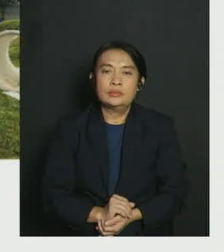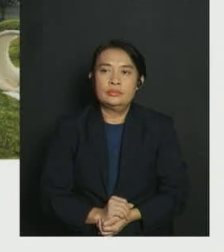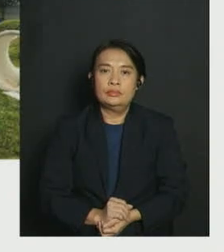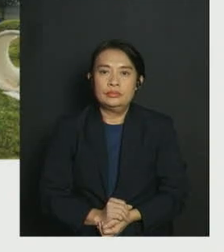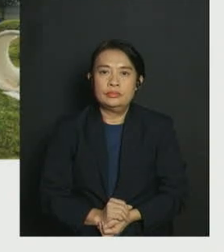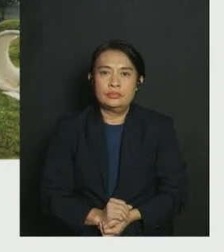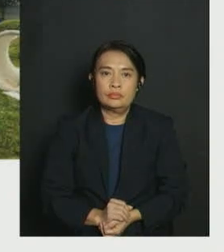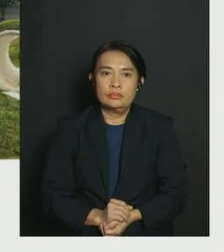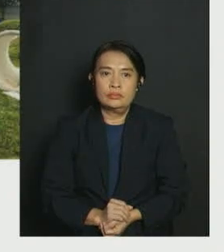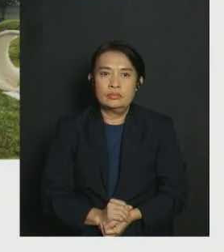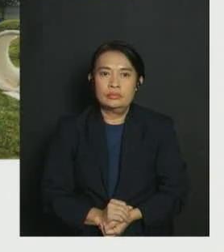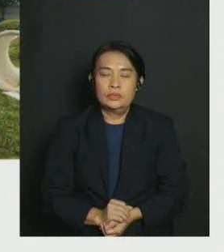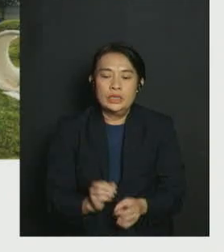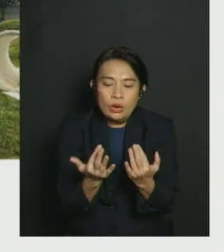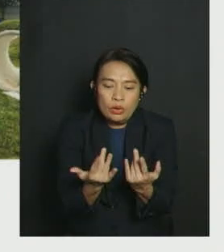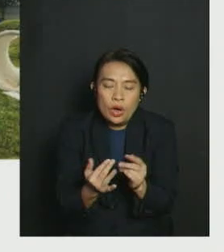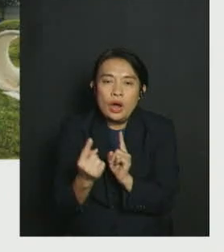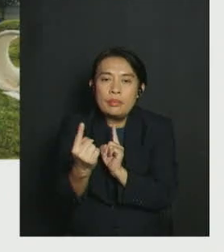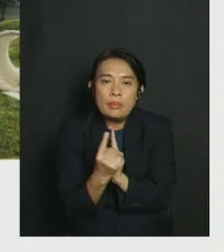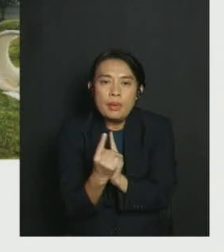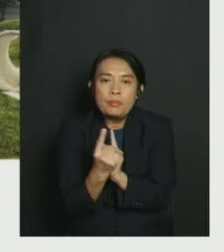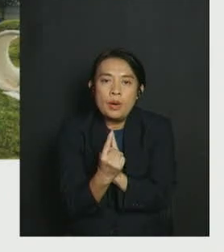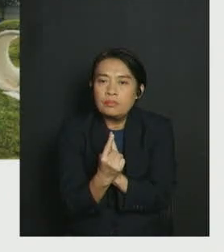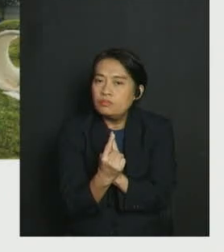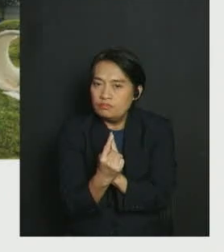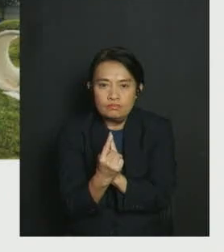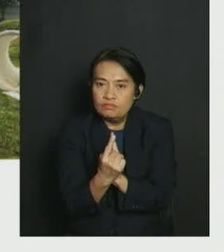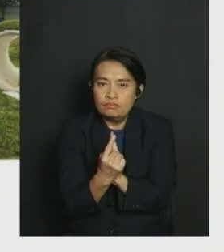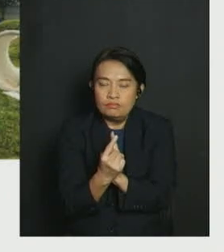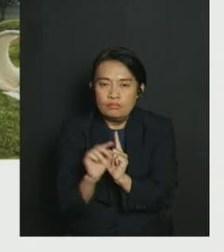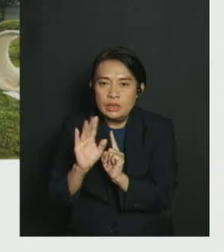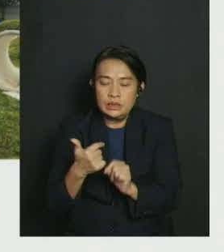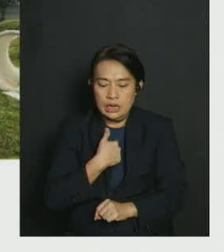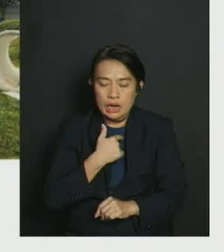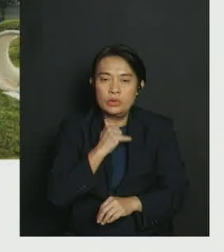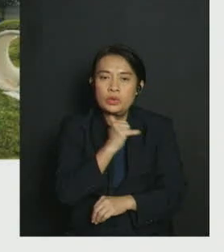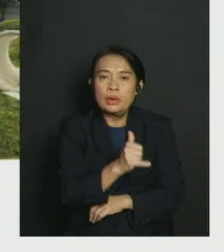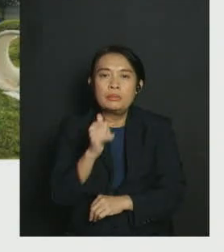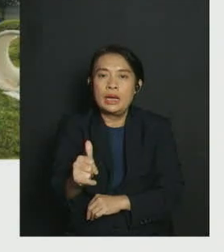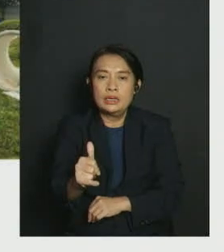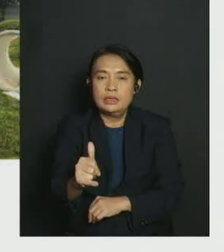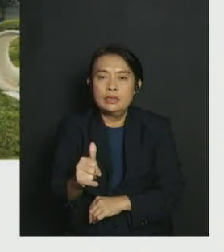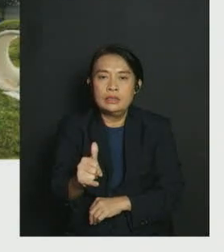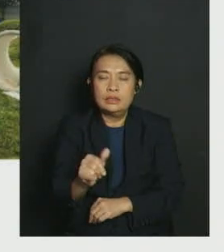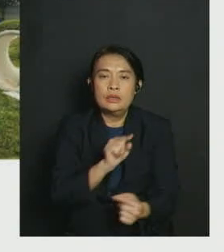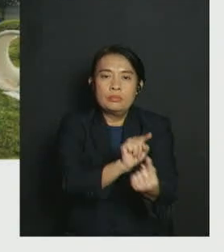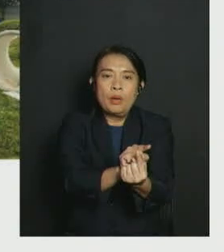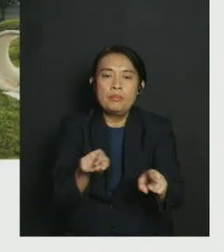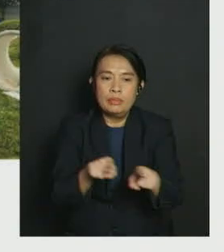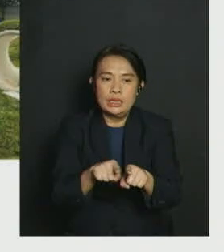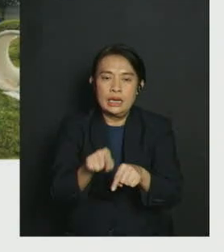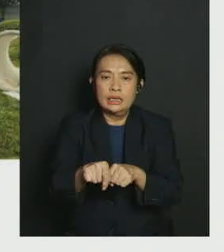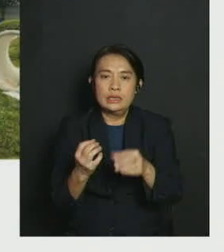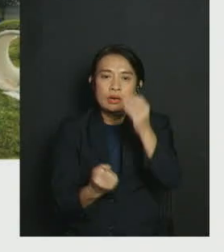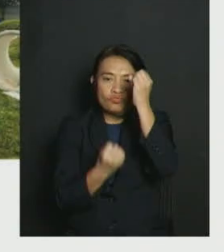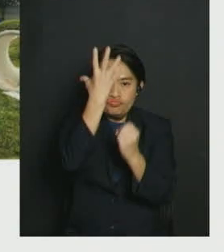like a lot of policy about 15-minute parks, or to increase more sports center,